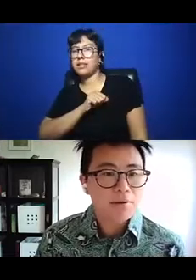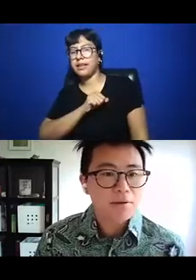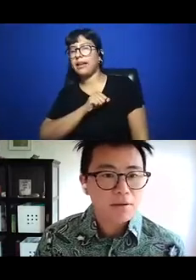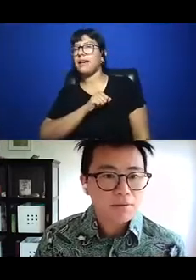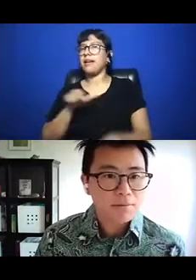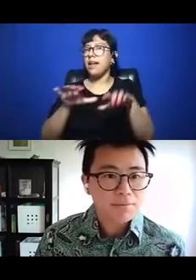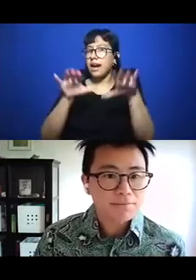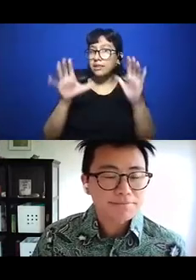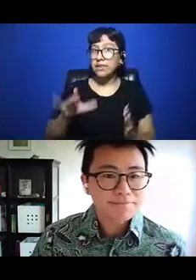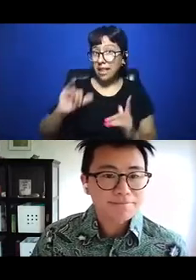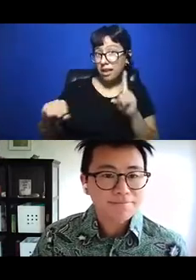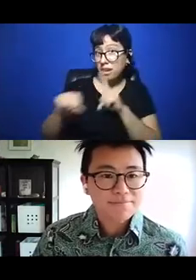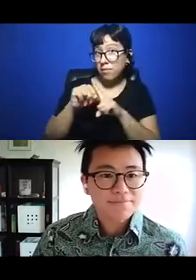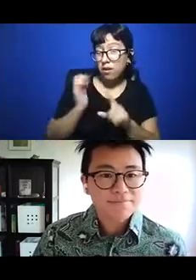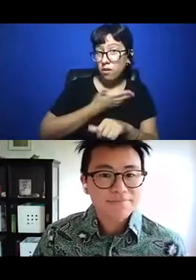impact our work?